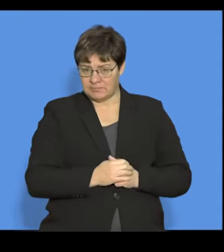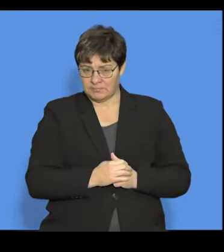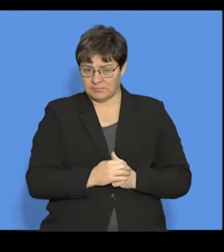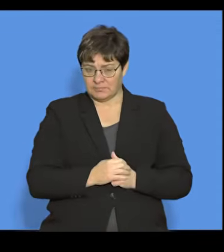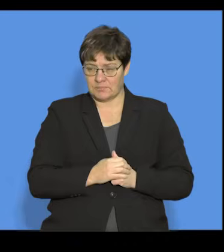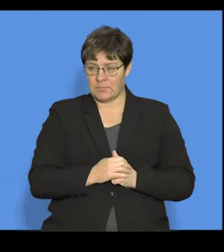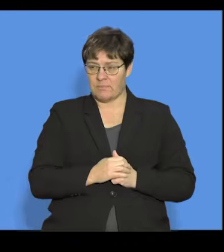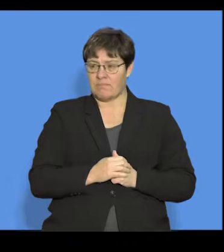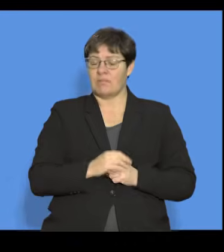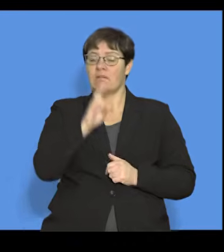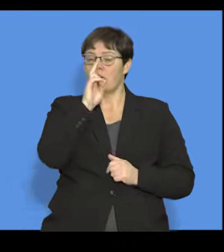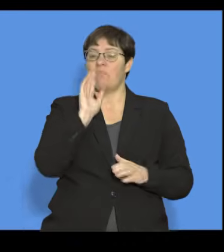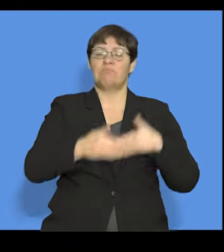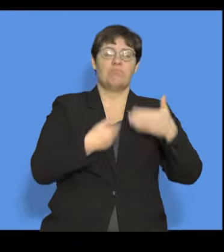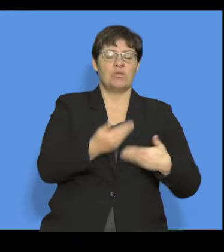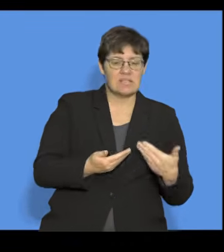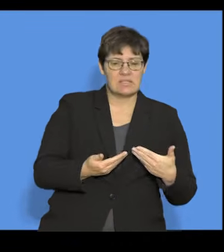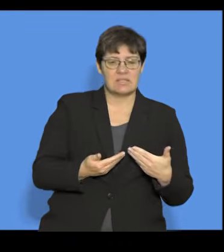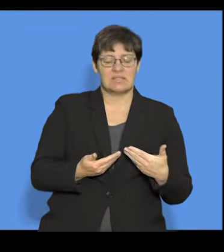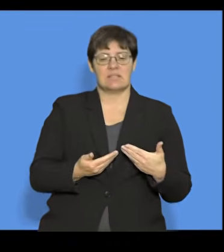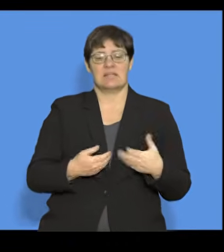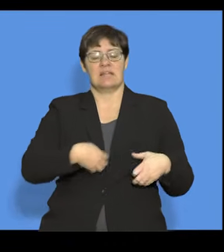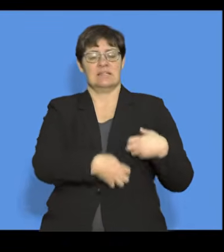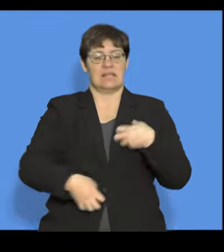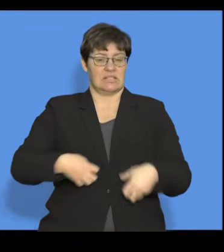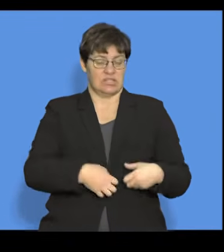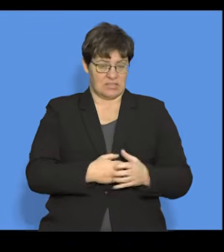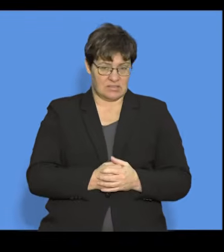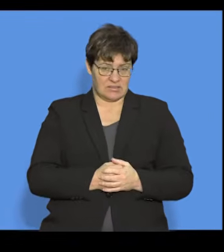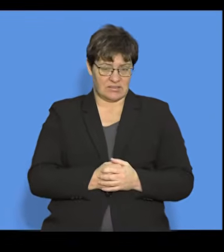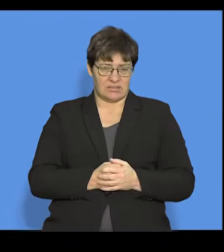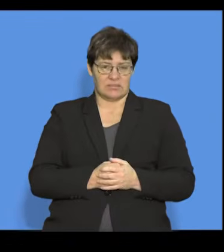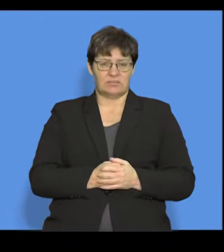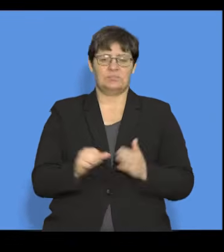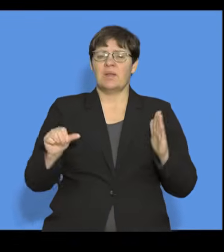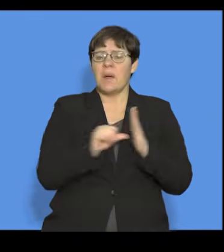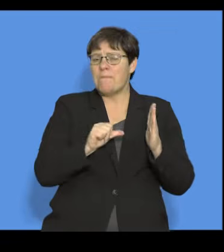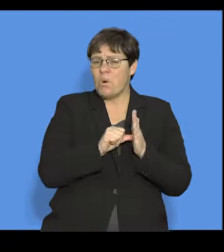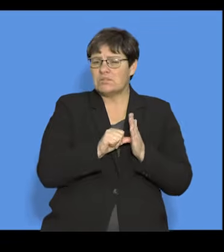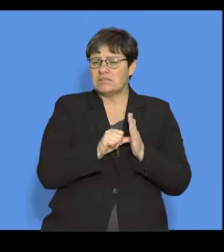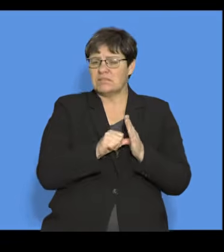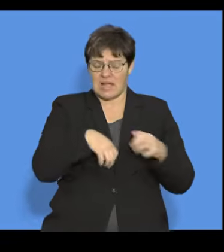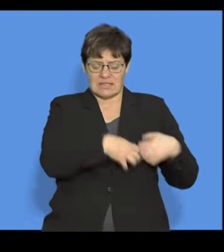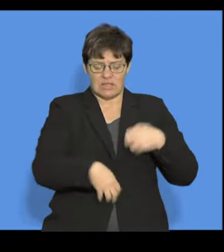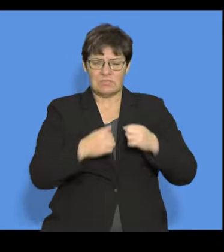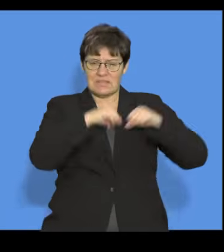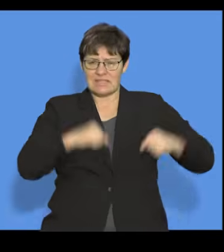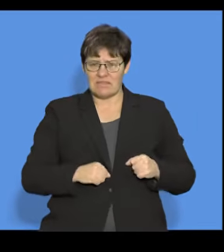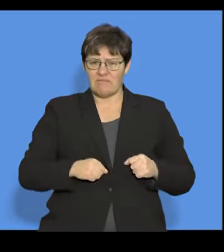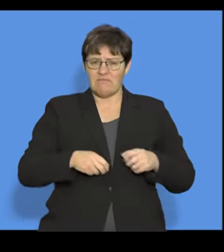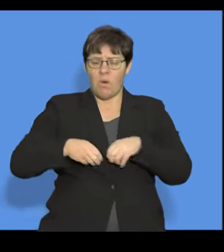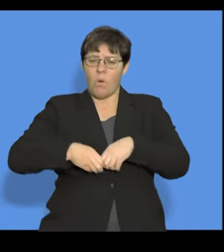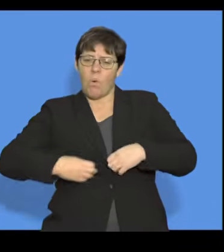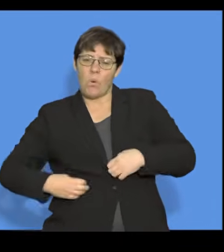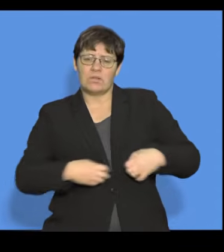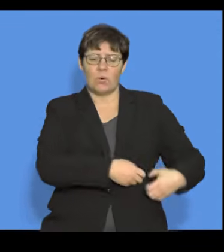time overviewing the process of digestion. We're going to spend some time looking at what are the important organs in our digestive system.